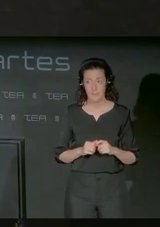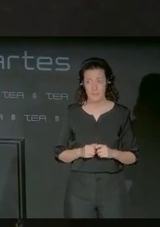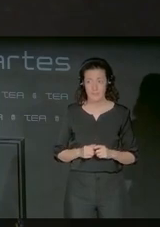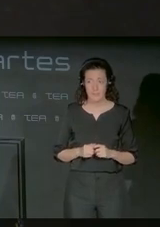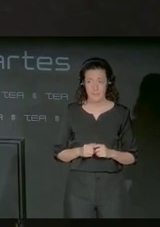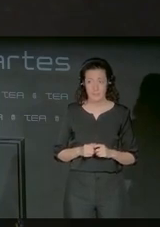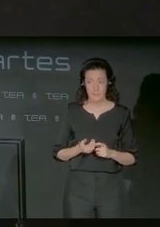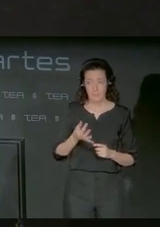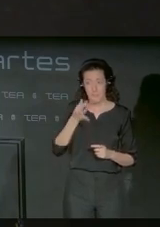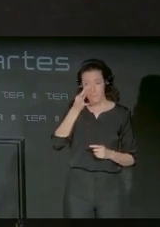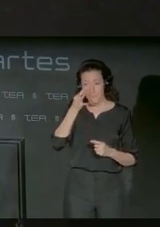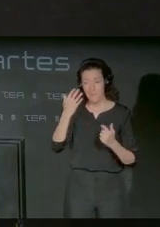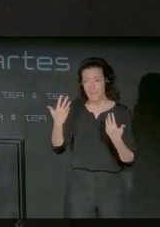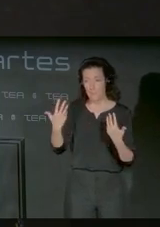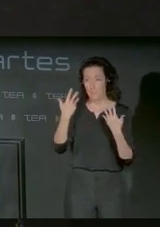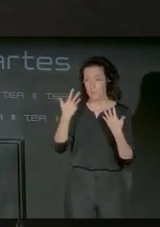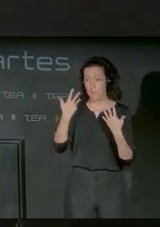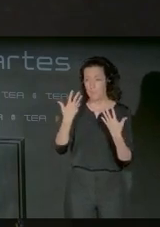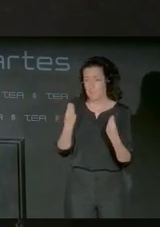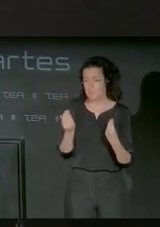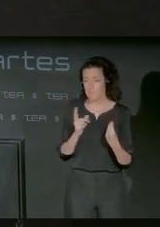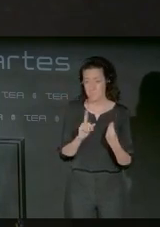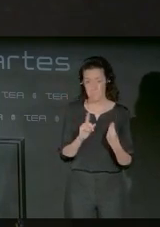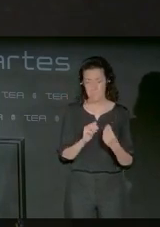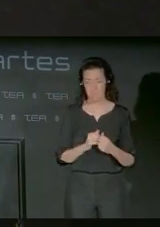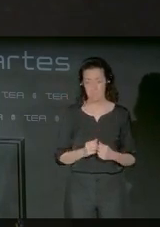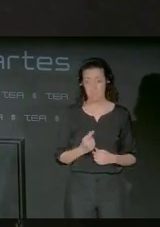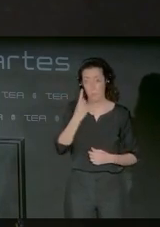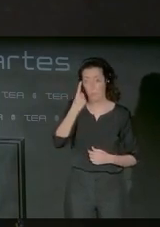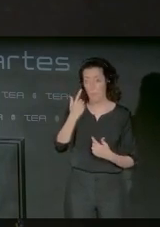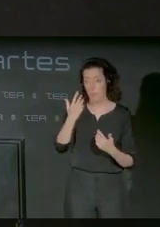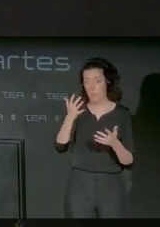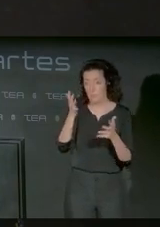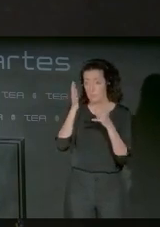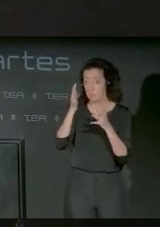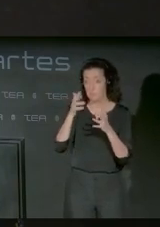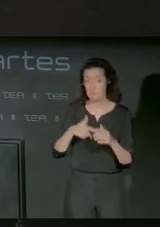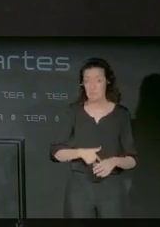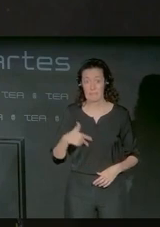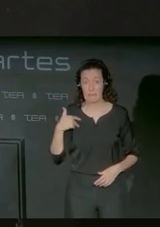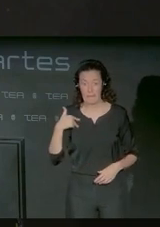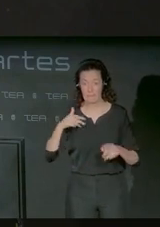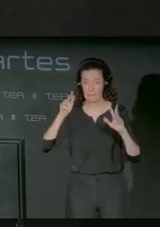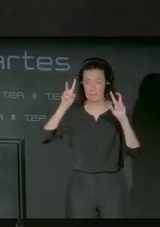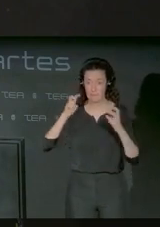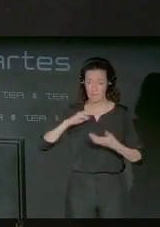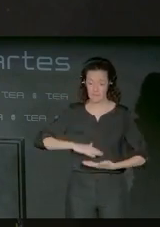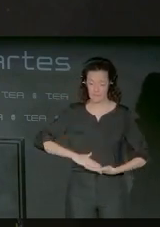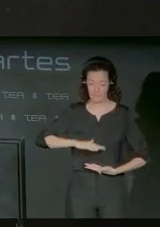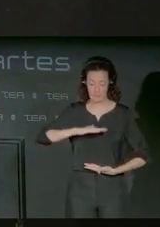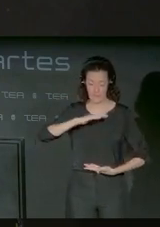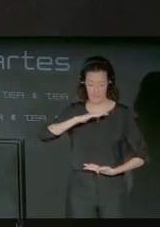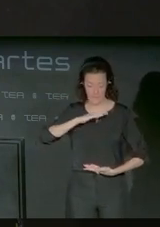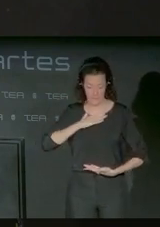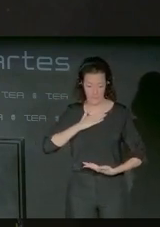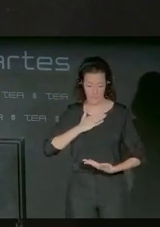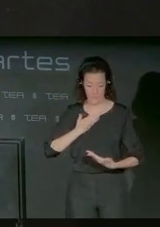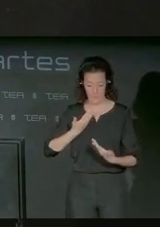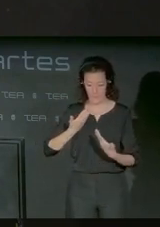development can partly cover that. But I think we also partly cover that with this sort of